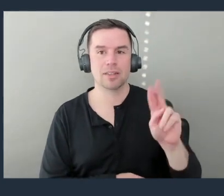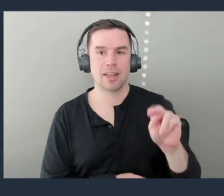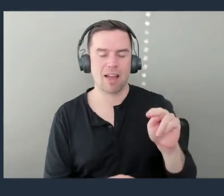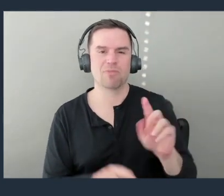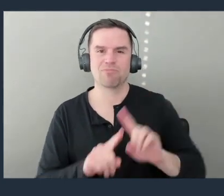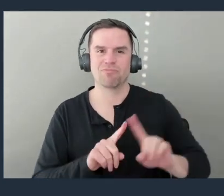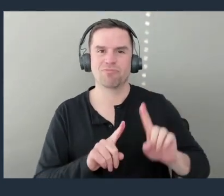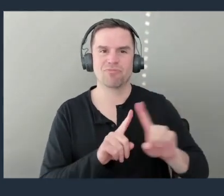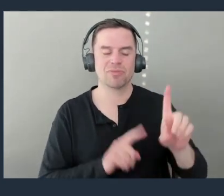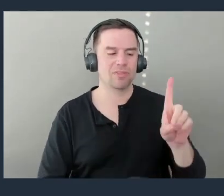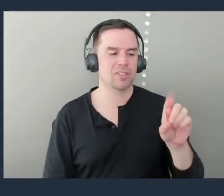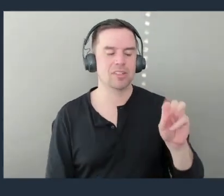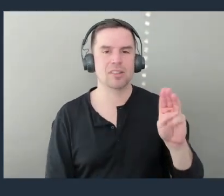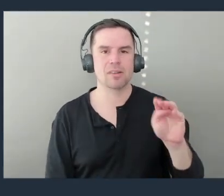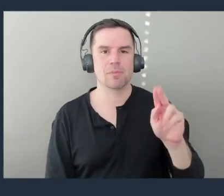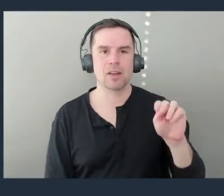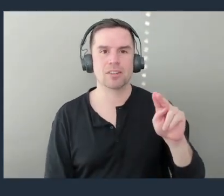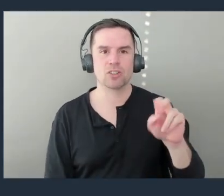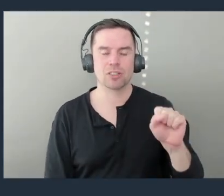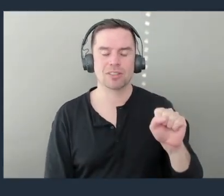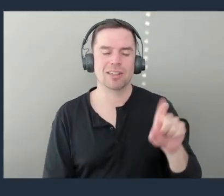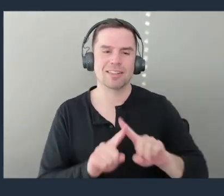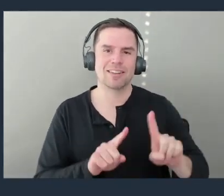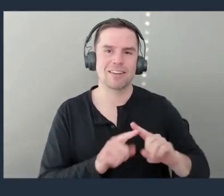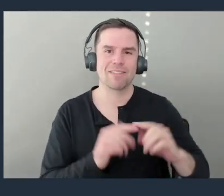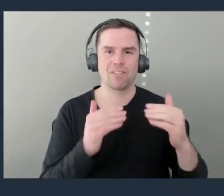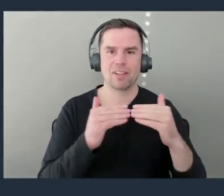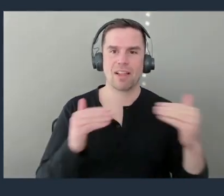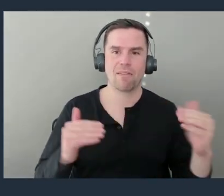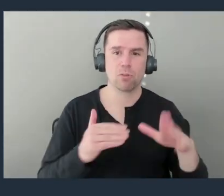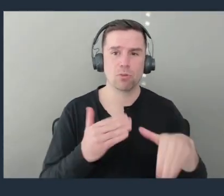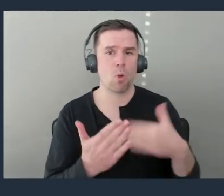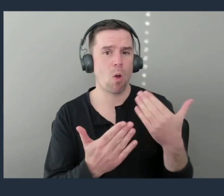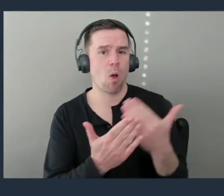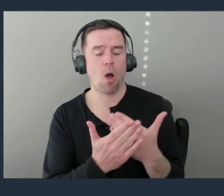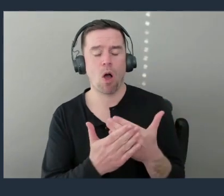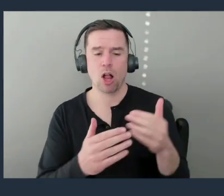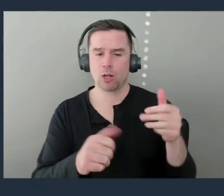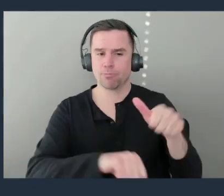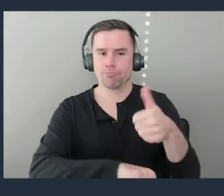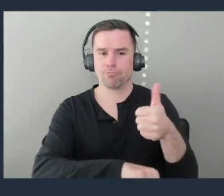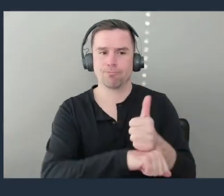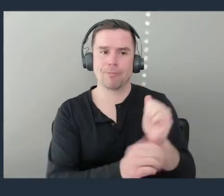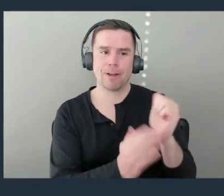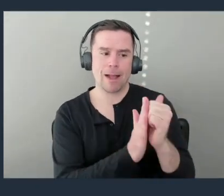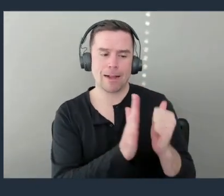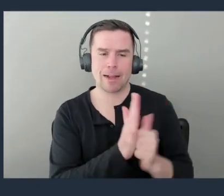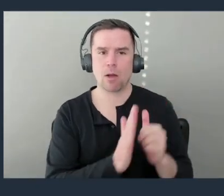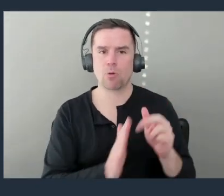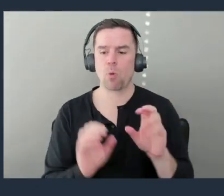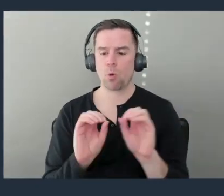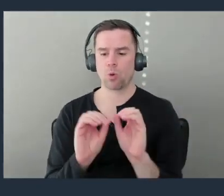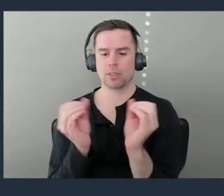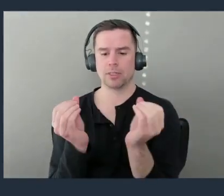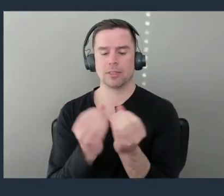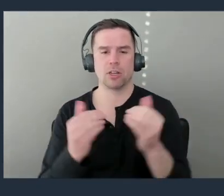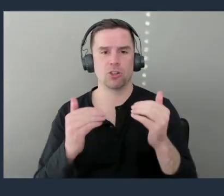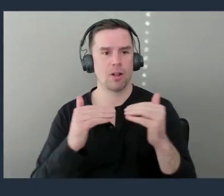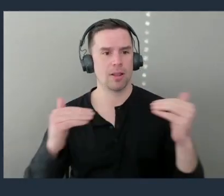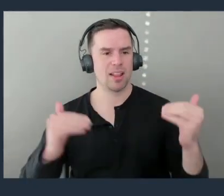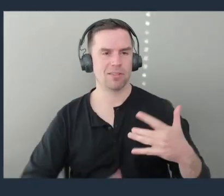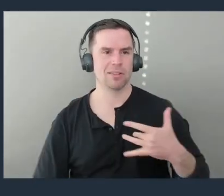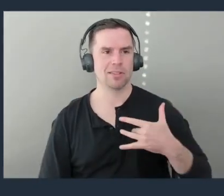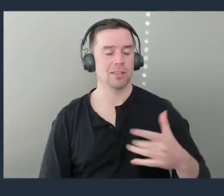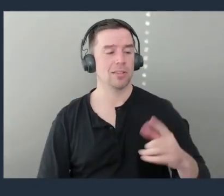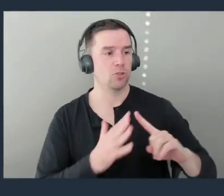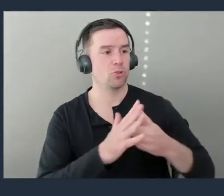All Storage Lens dashboards are configured at an account or an organization level. So usually you start at this higher